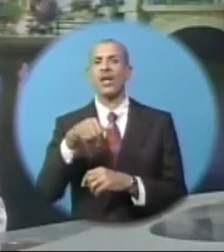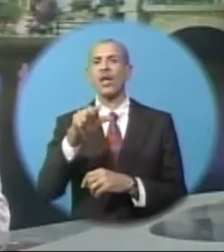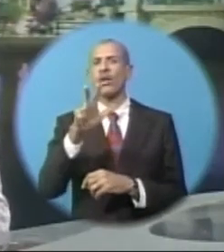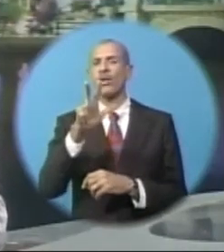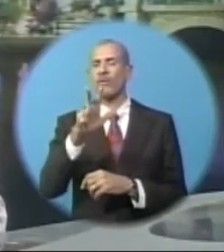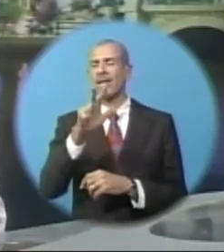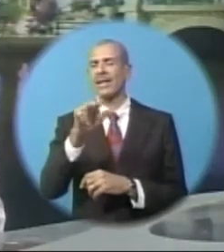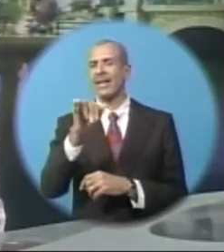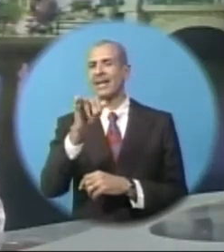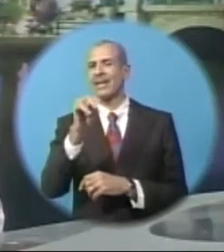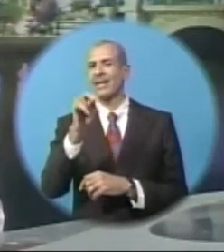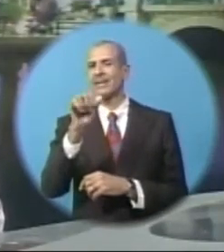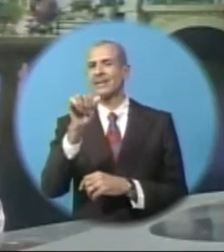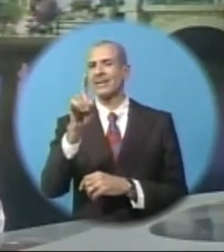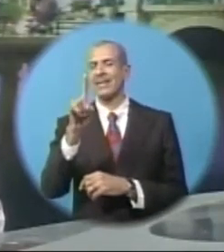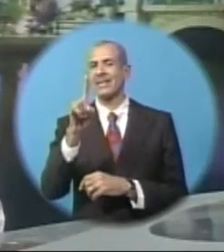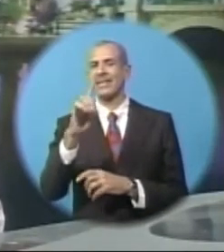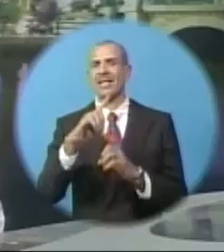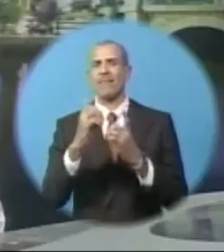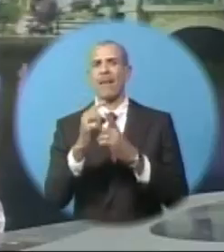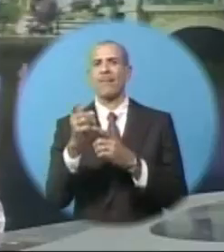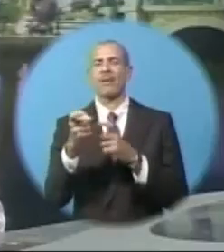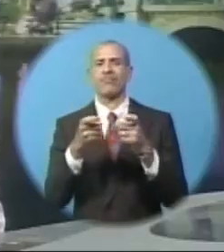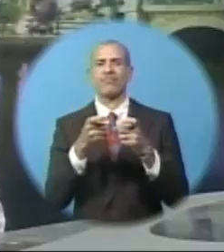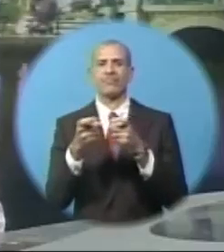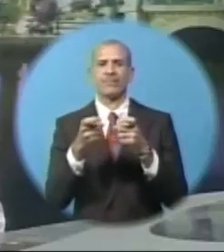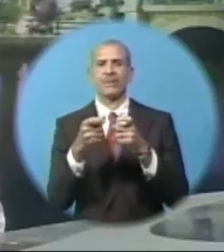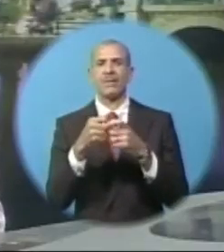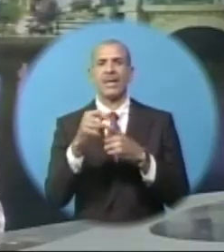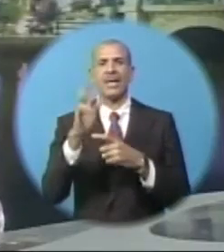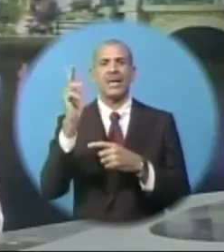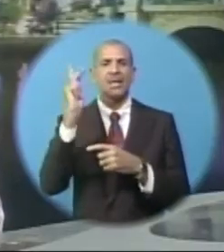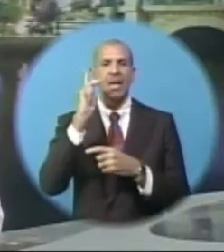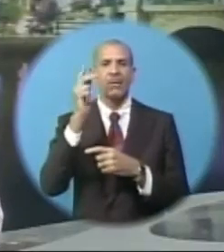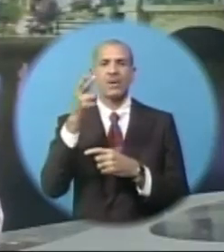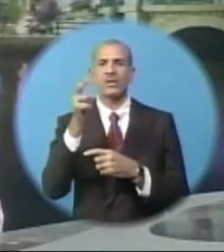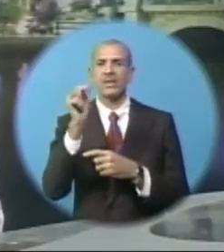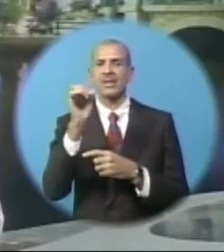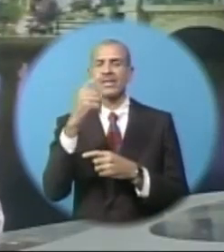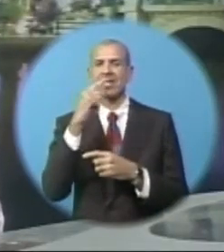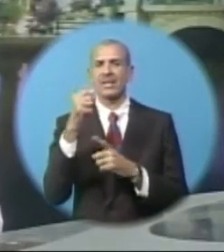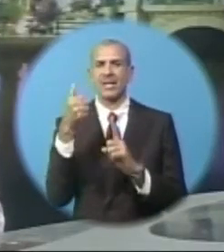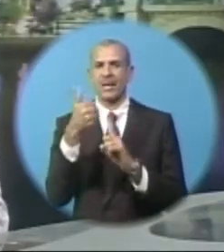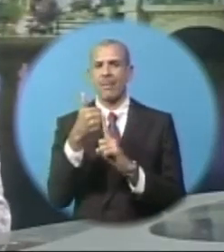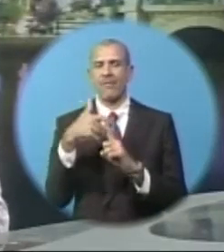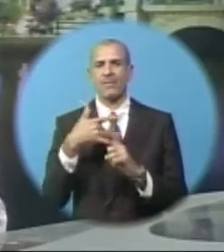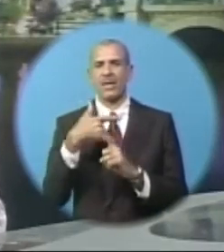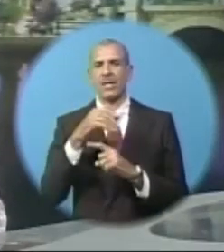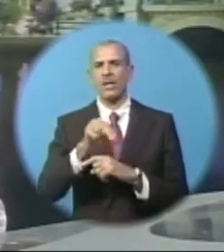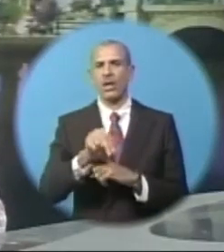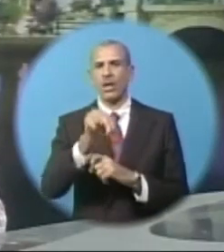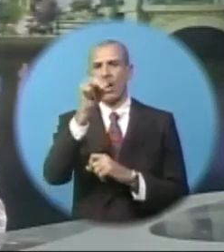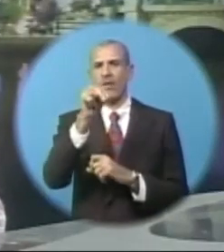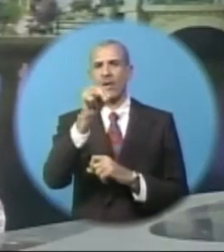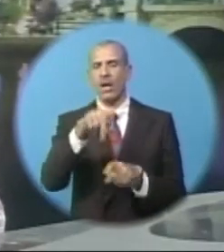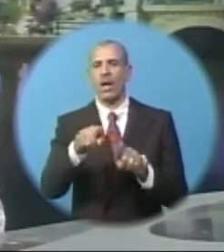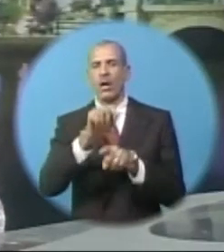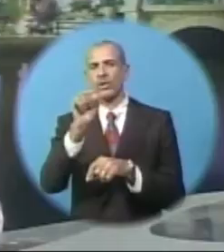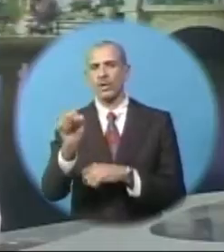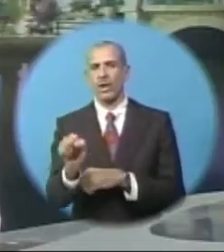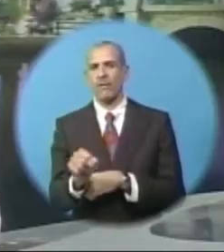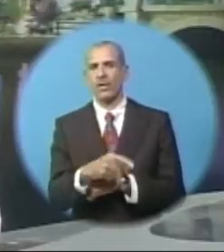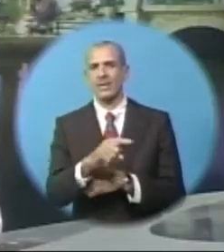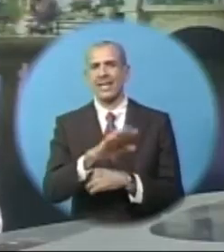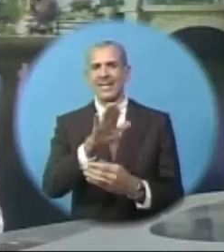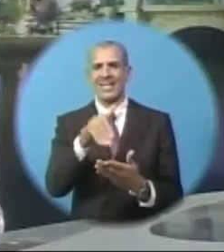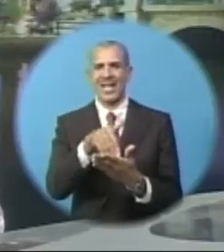incidents. Director of the Department of Emergency Management, Kerry Hines, says the impact was felt in the north, along the south coast and the center